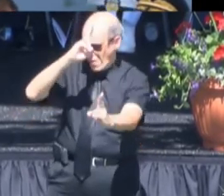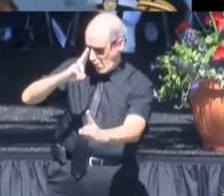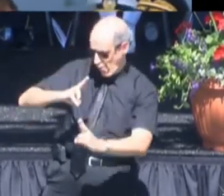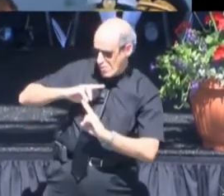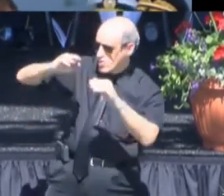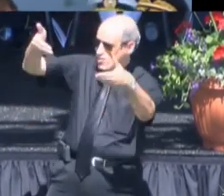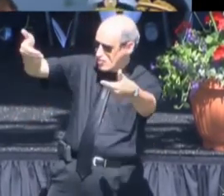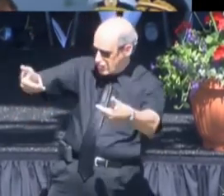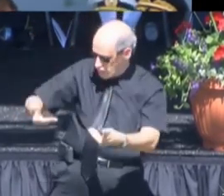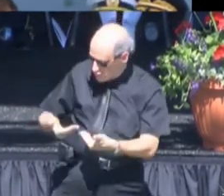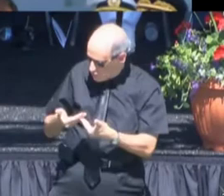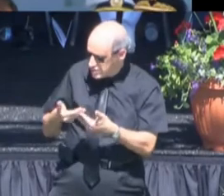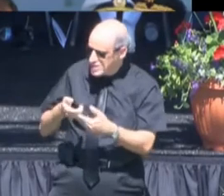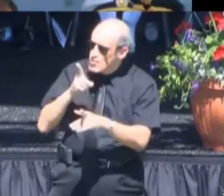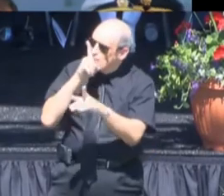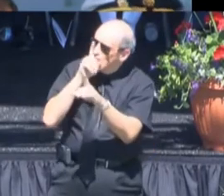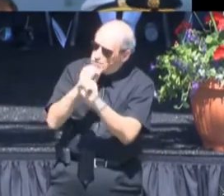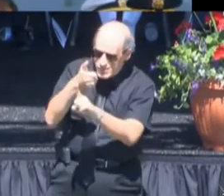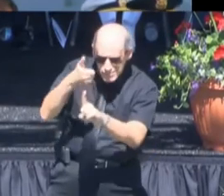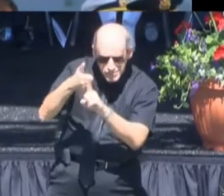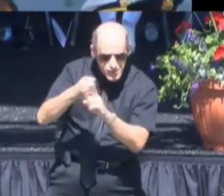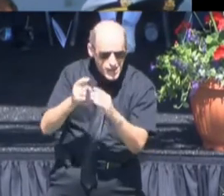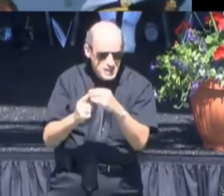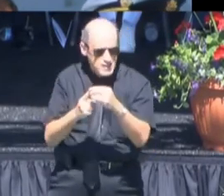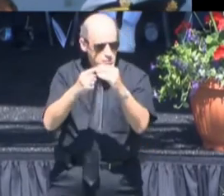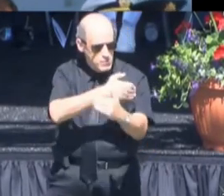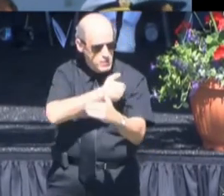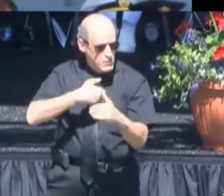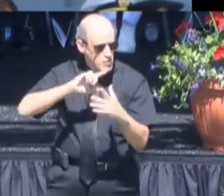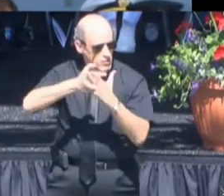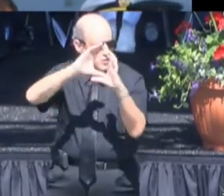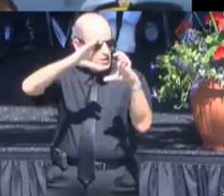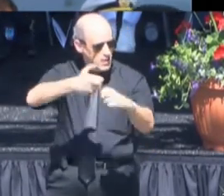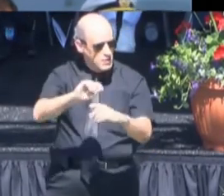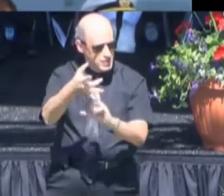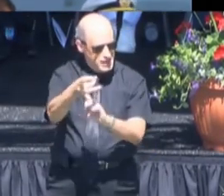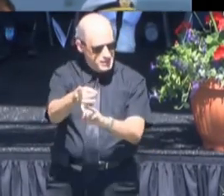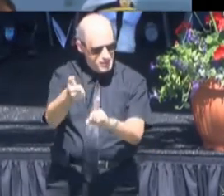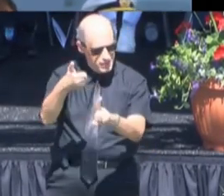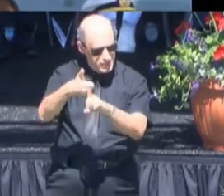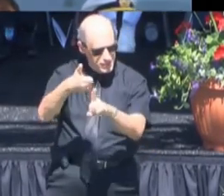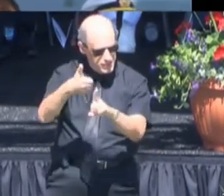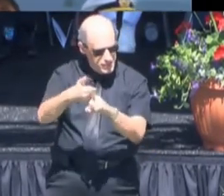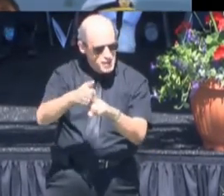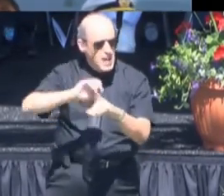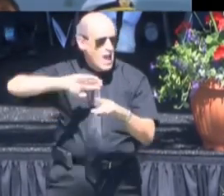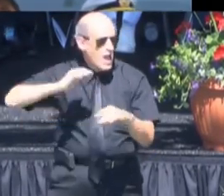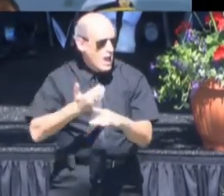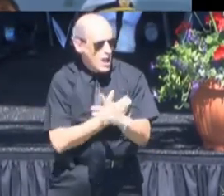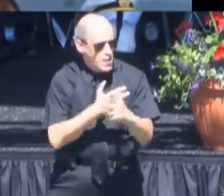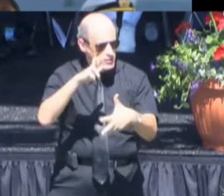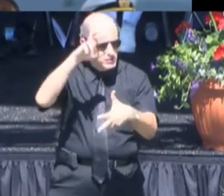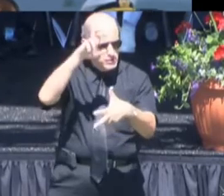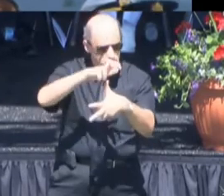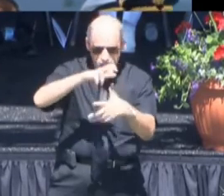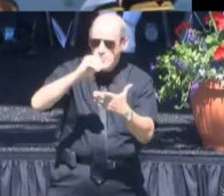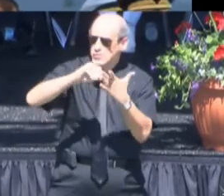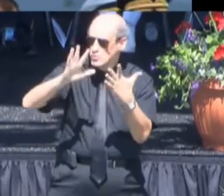to introduce a truly exceptional member of the class of 2018, this year's